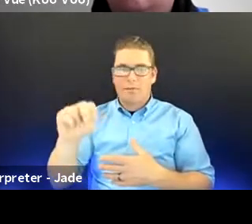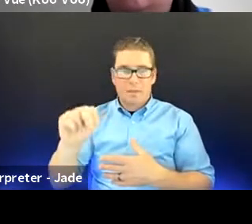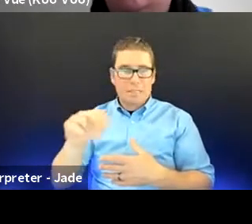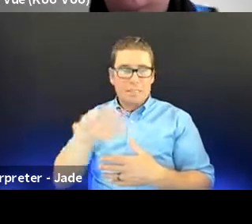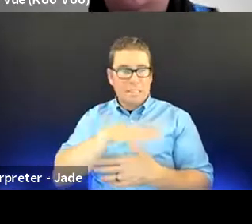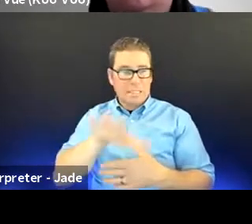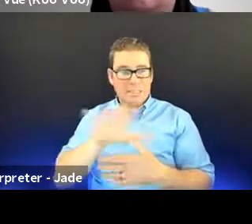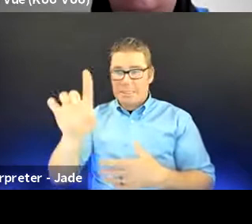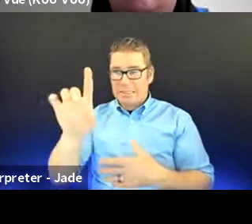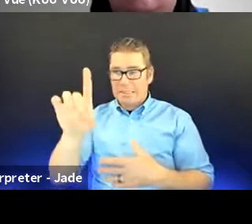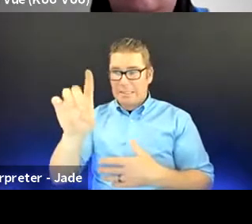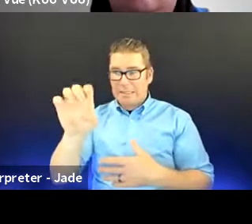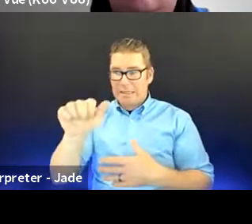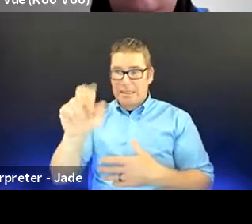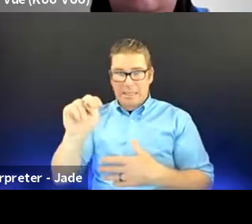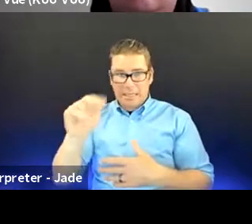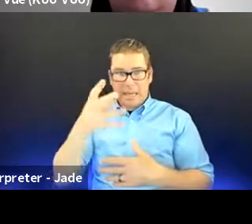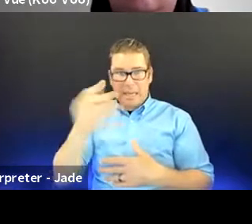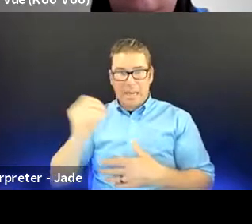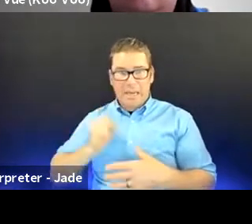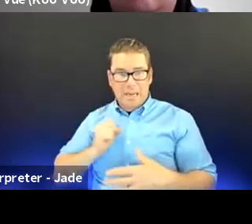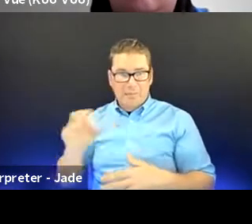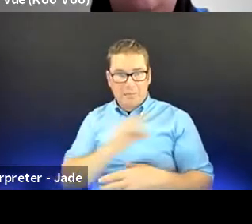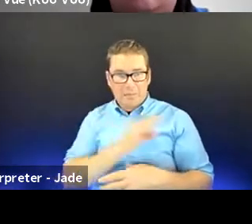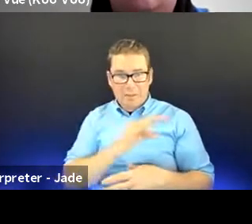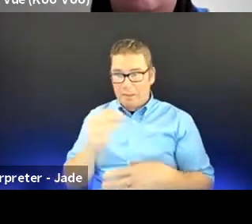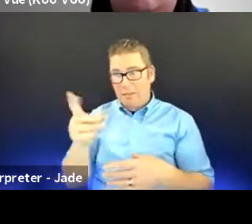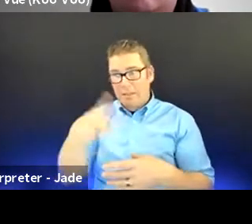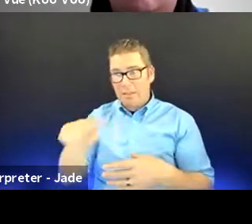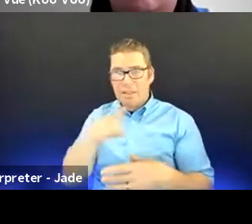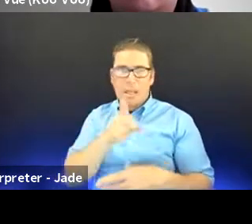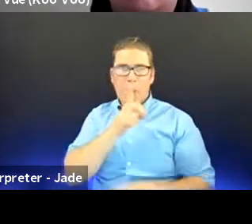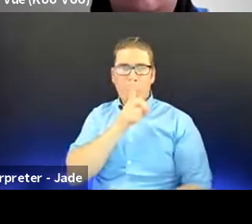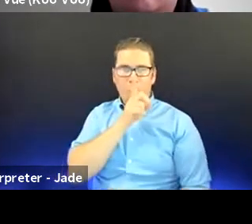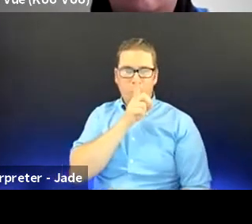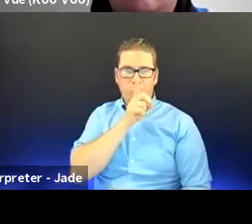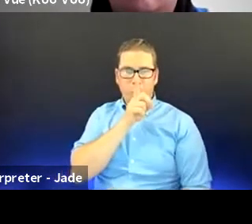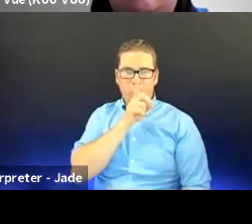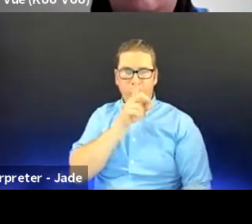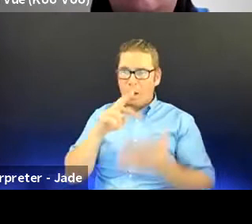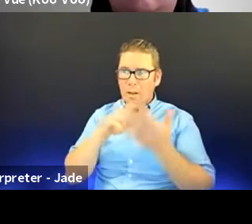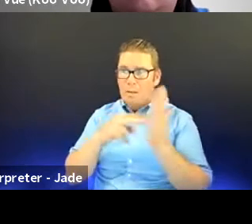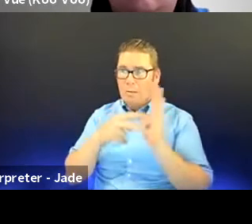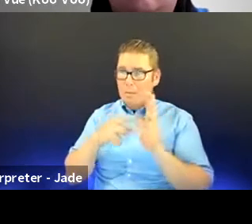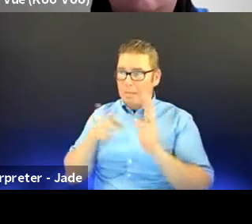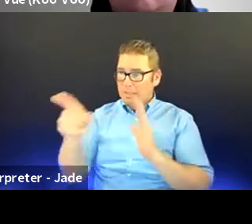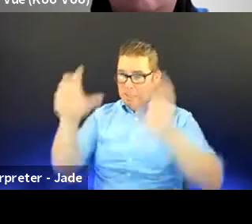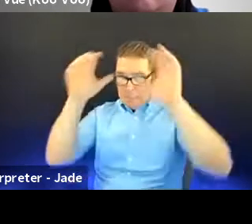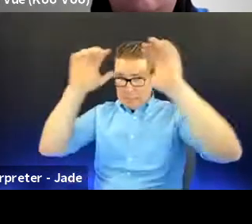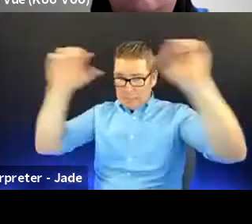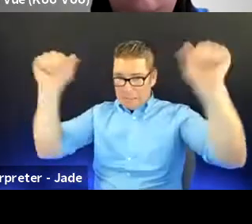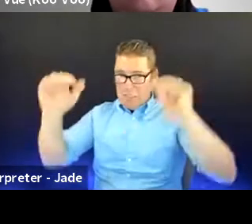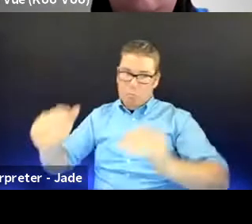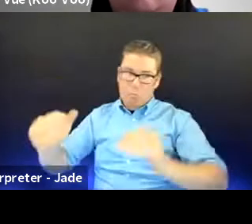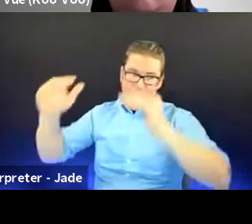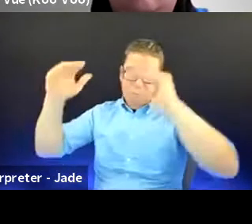remain silent, then it just remains a statement at the top, right? So one thing, I won't say